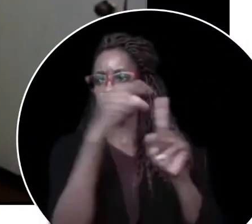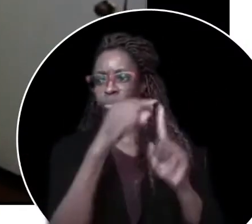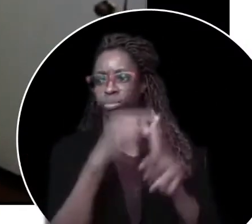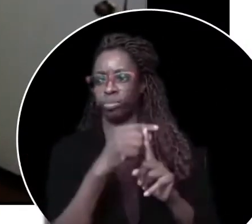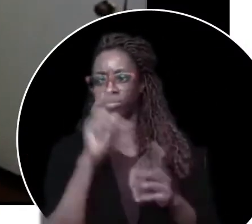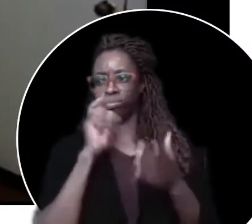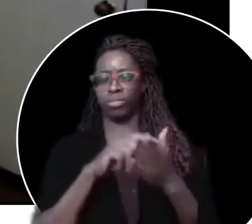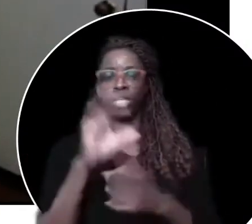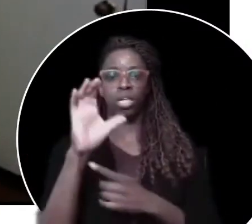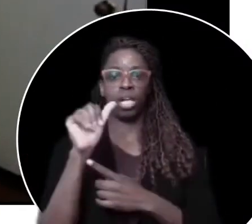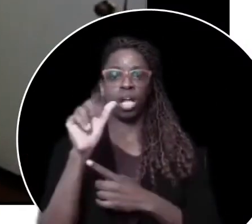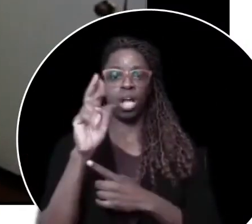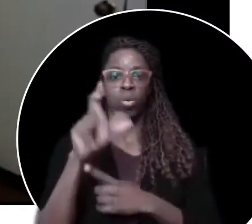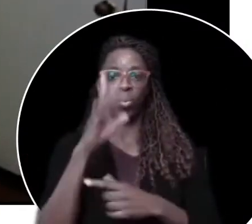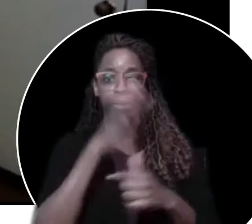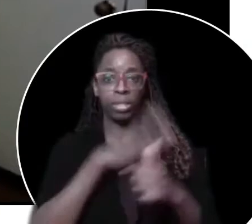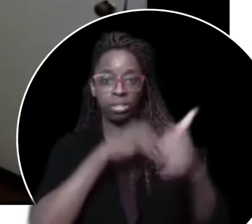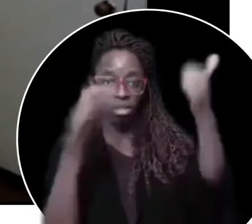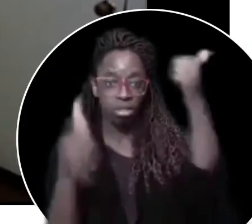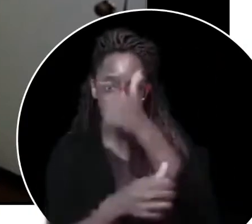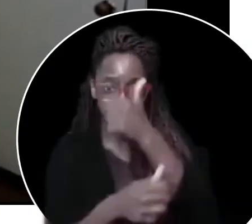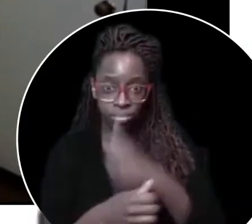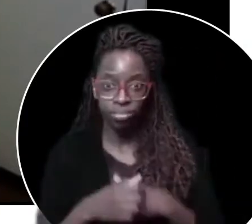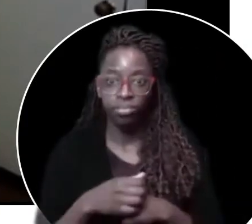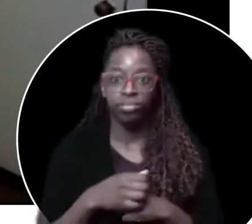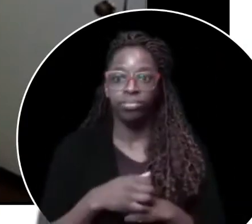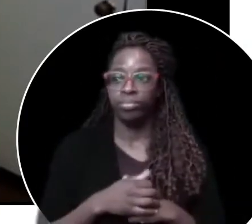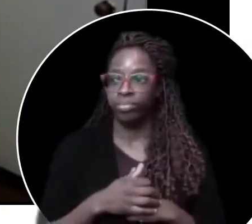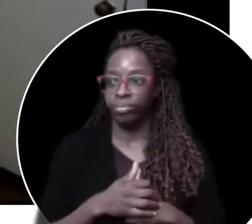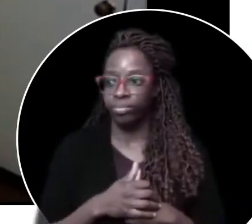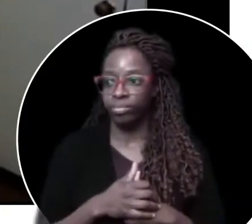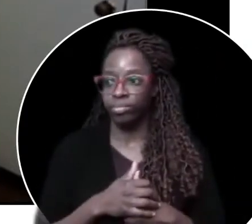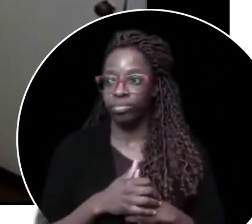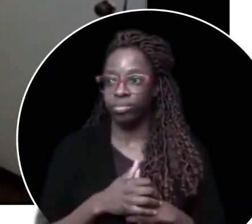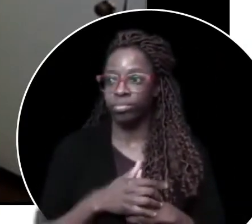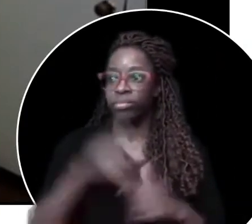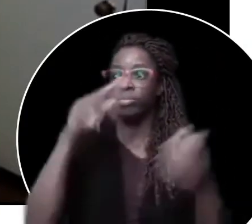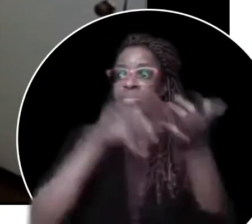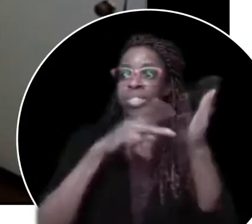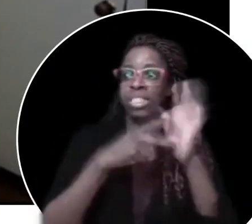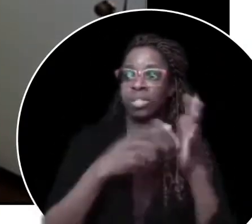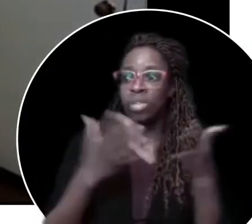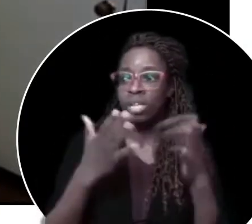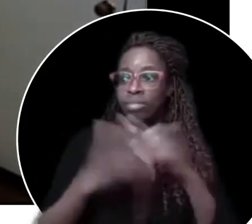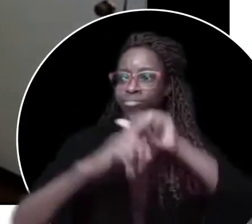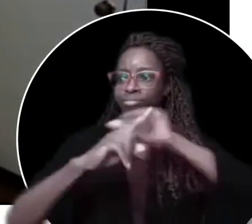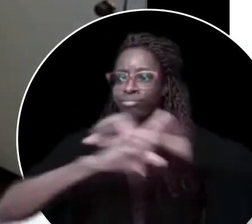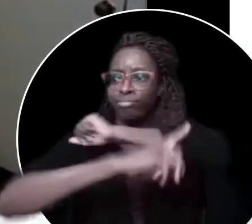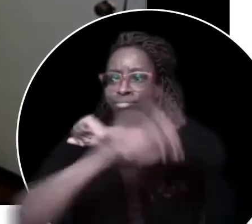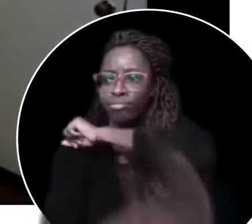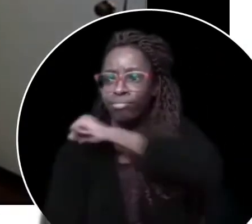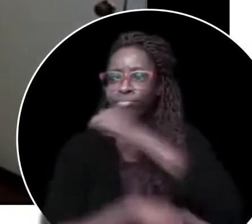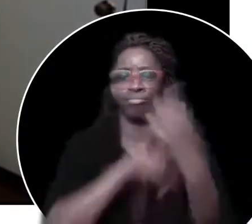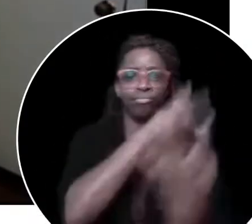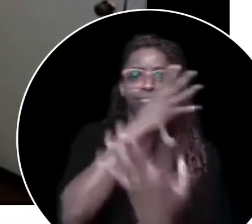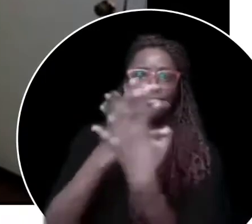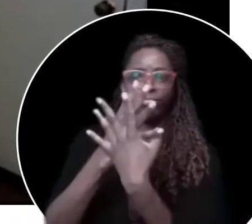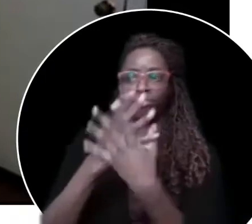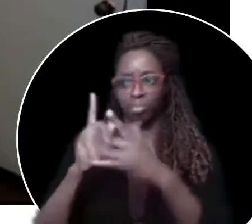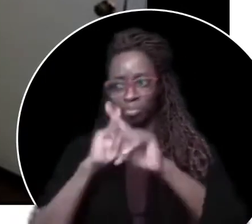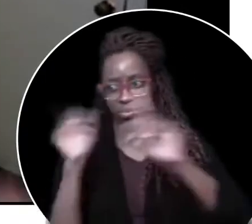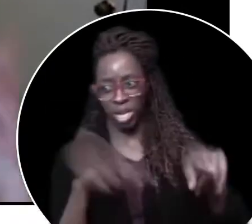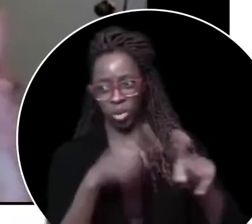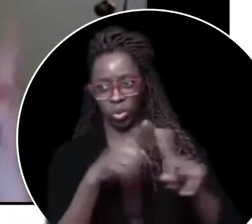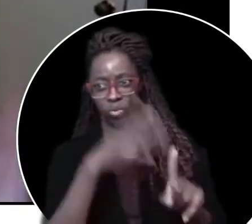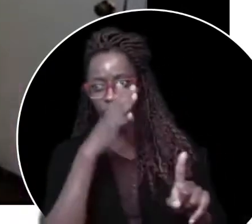gendered violence, which similarly relies upon racist structures and the violent state